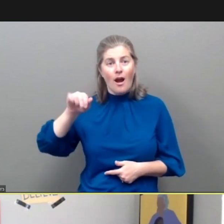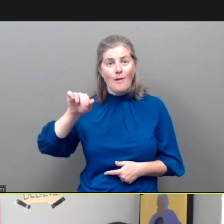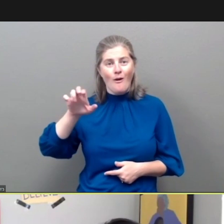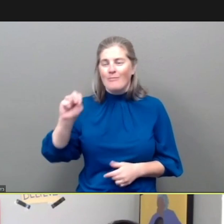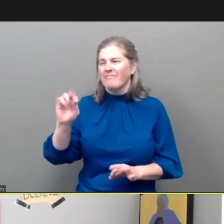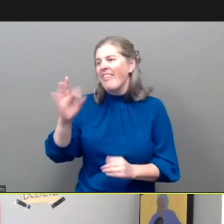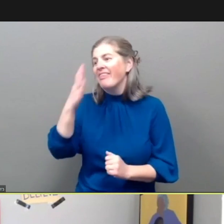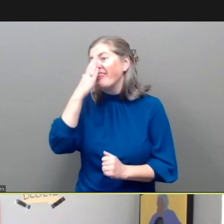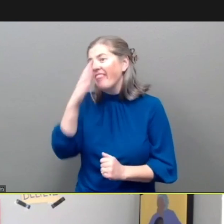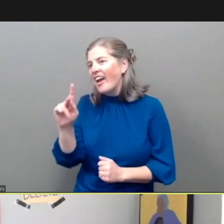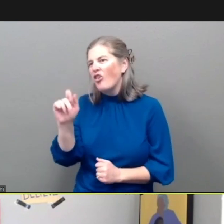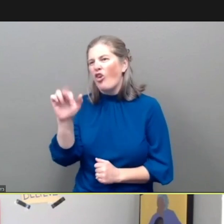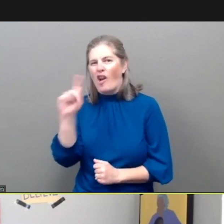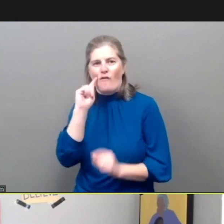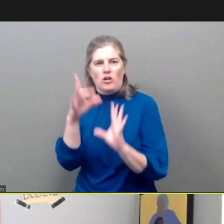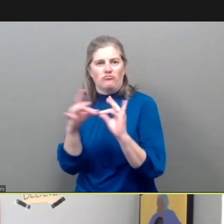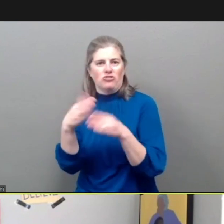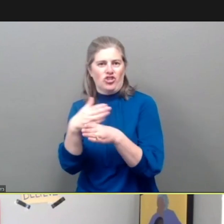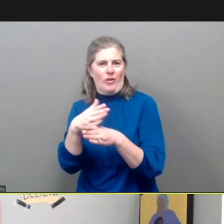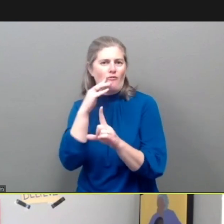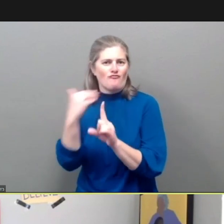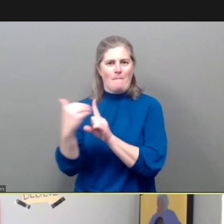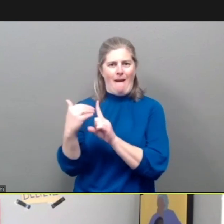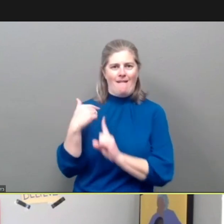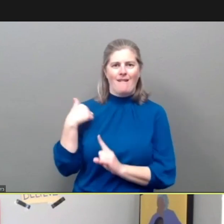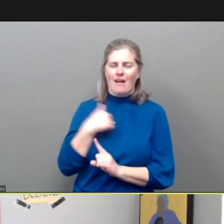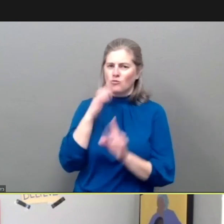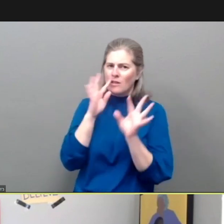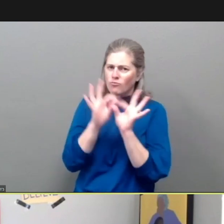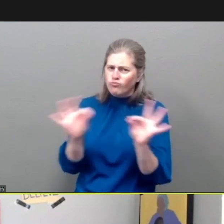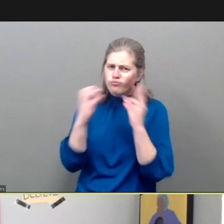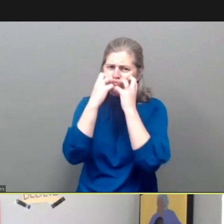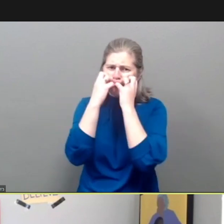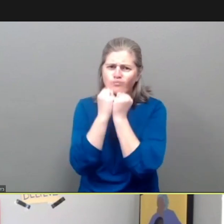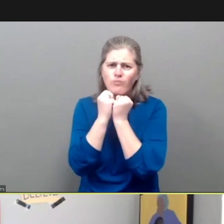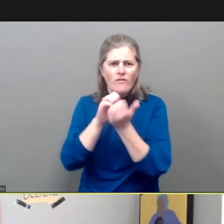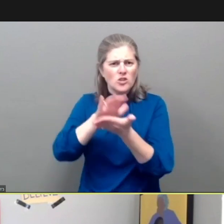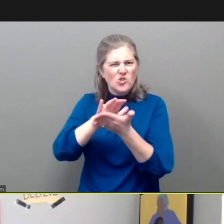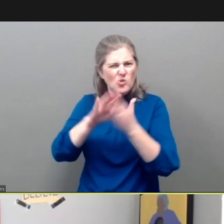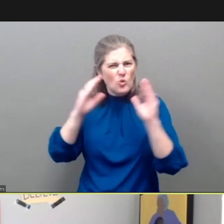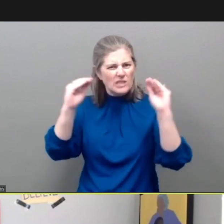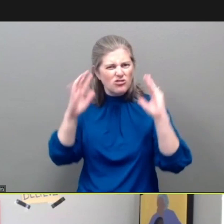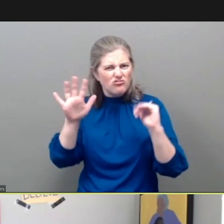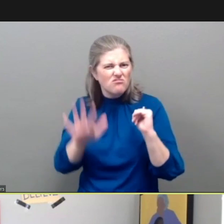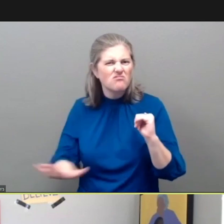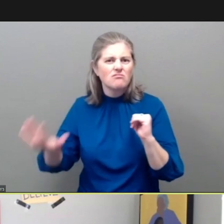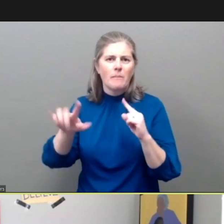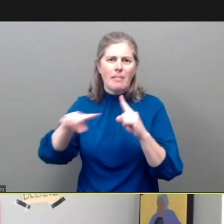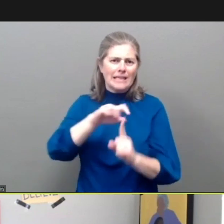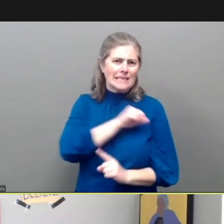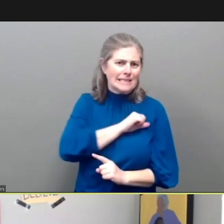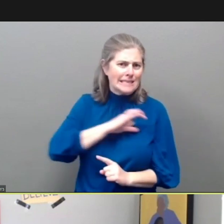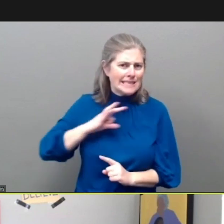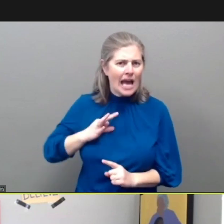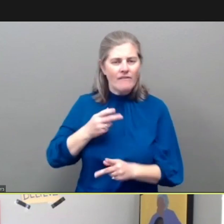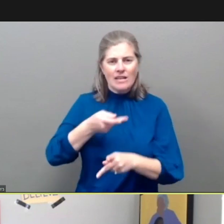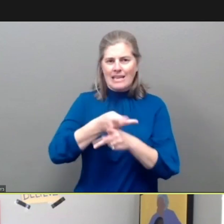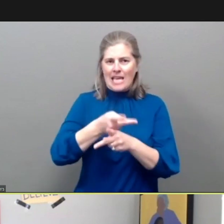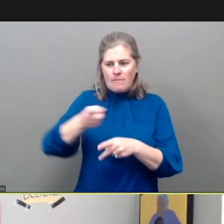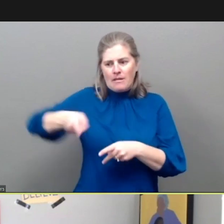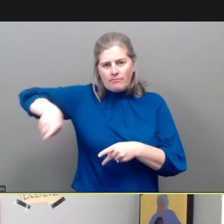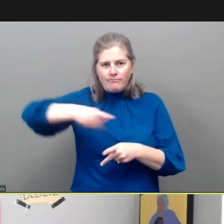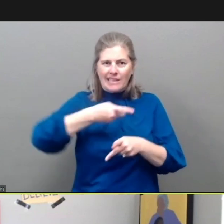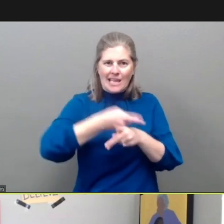Thanks, Kurt, for sharing that and reminding us of the importance of all those school teachers out there and all the staff keeping our kids safe